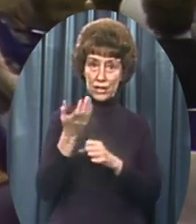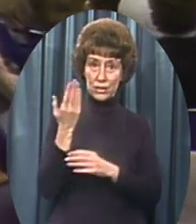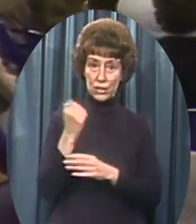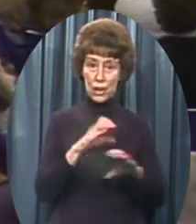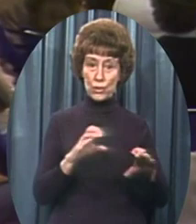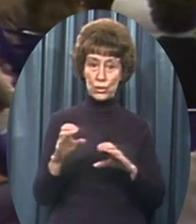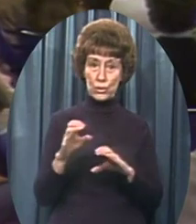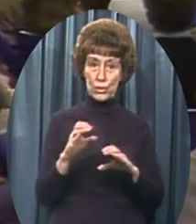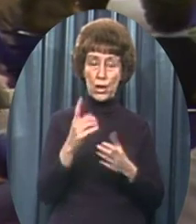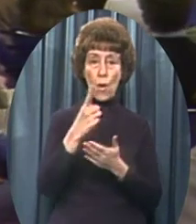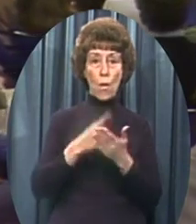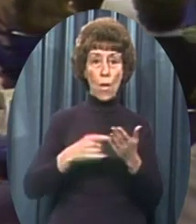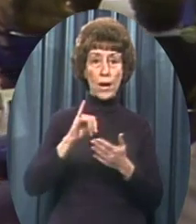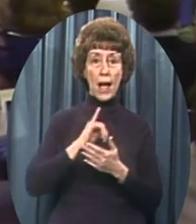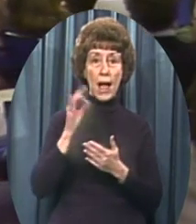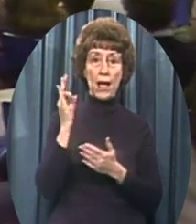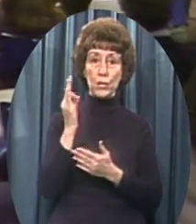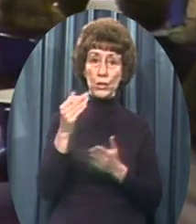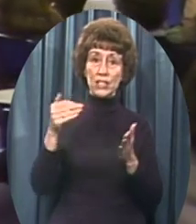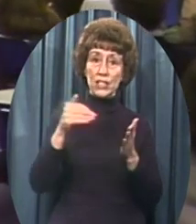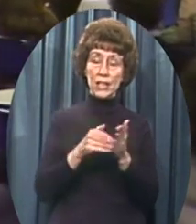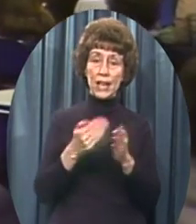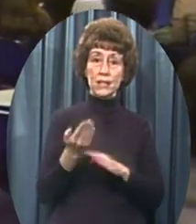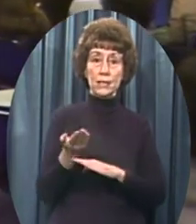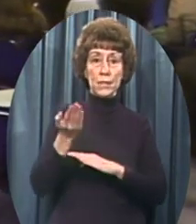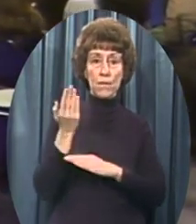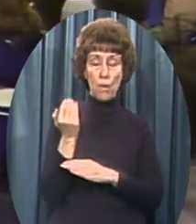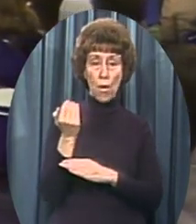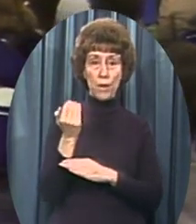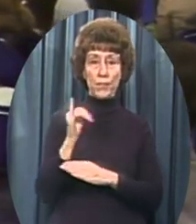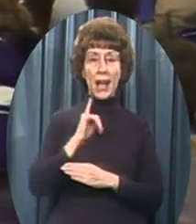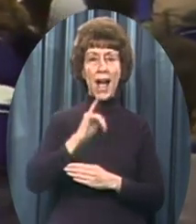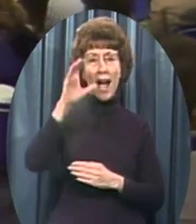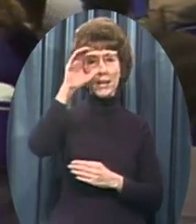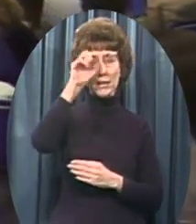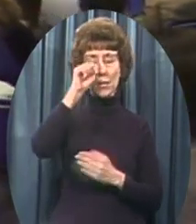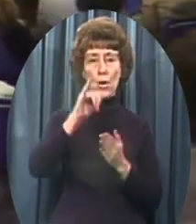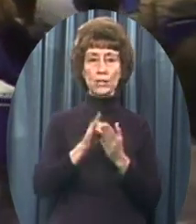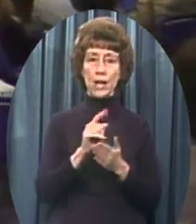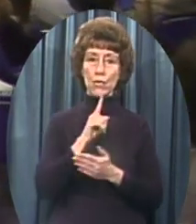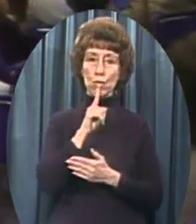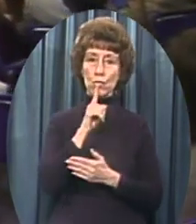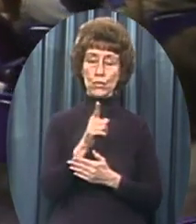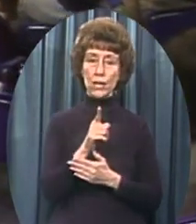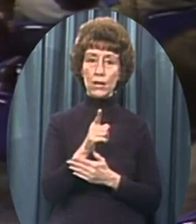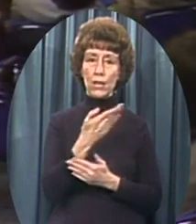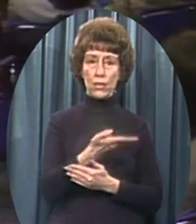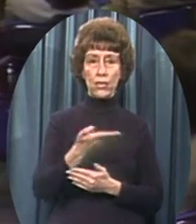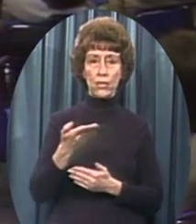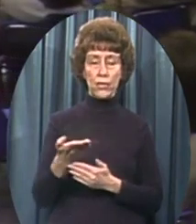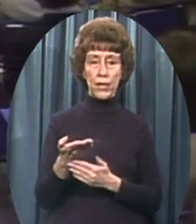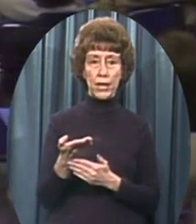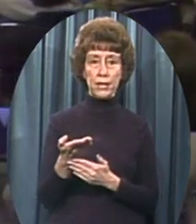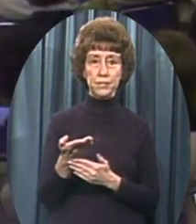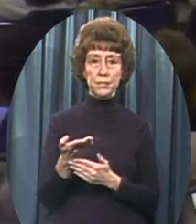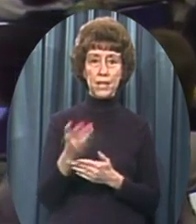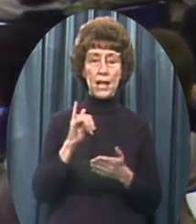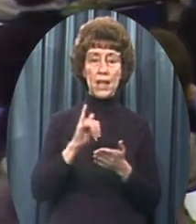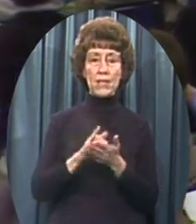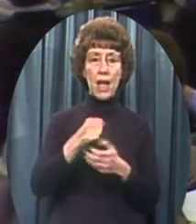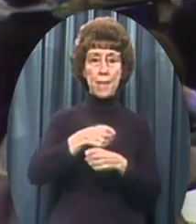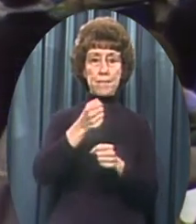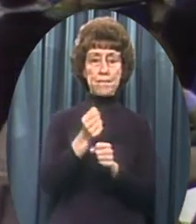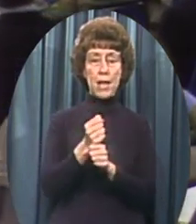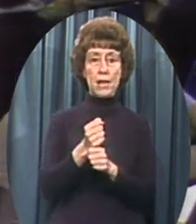what I'd preached against over a decade ago. I suppose the real catalyst that activated